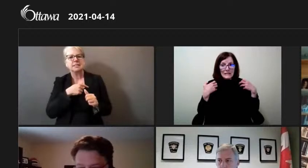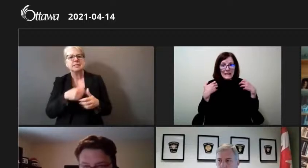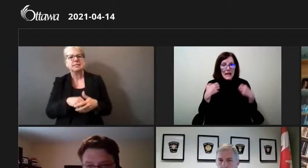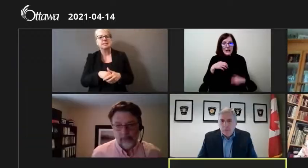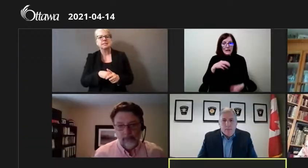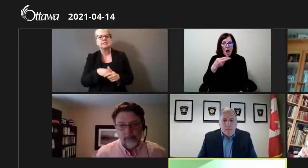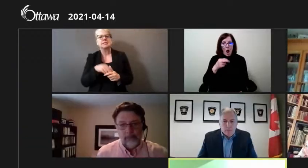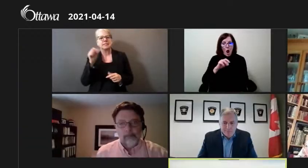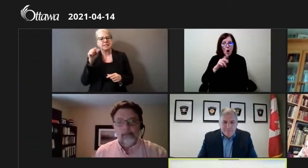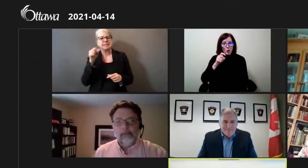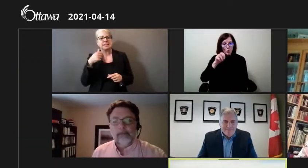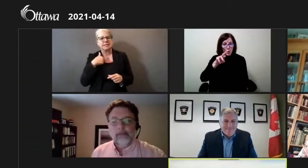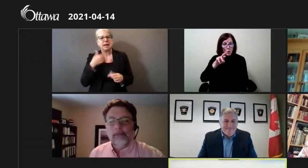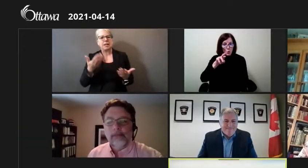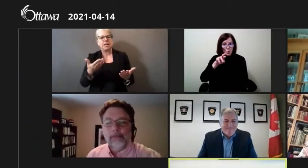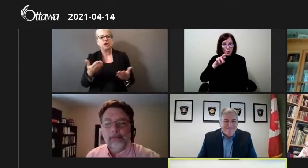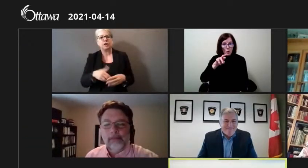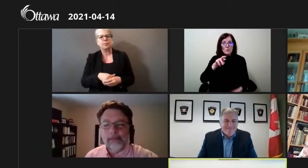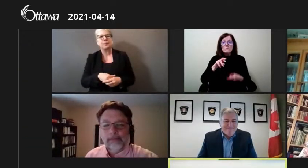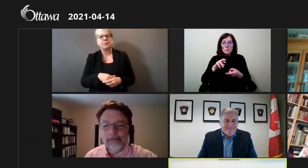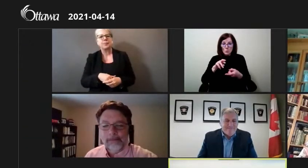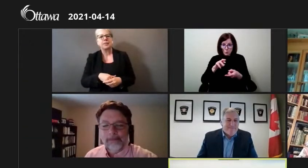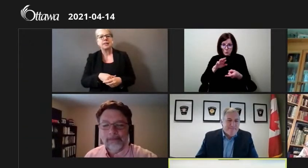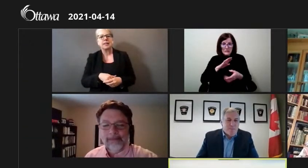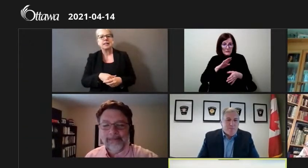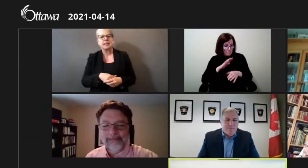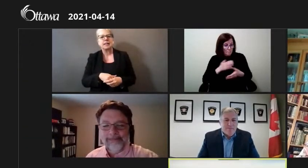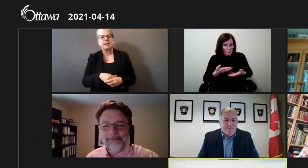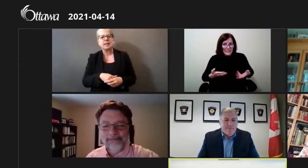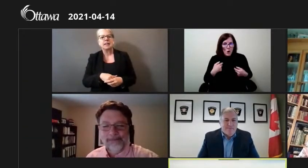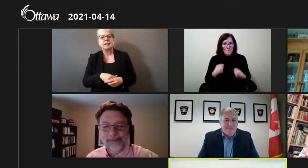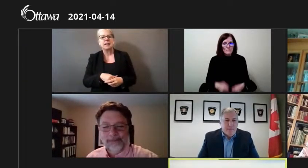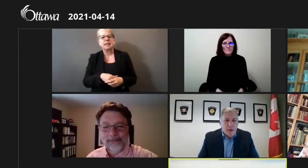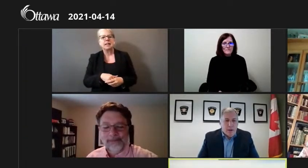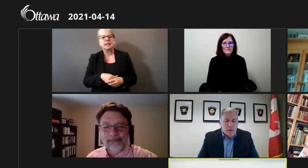Yes, I am. Hello. Hi, everyone.